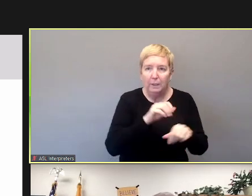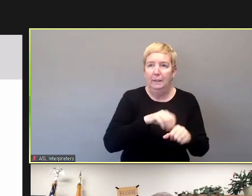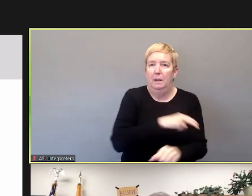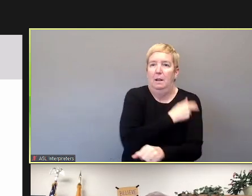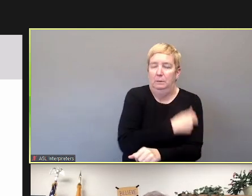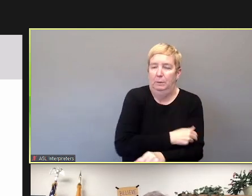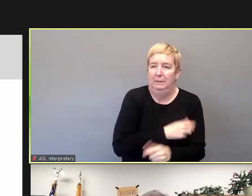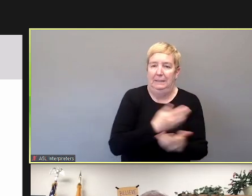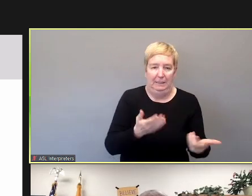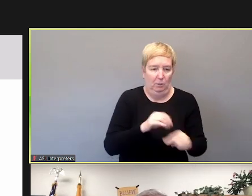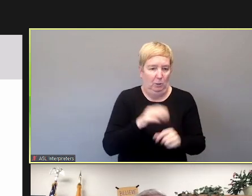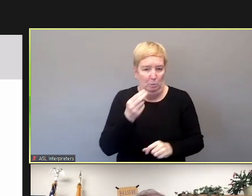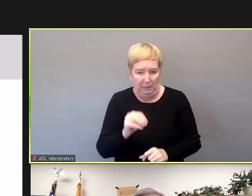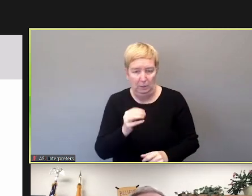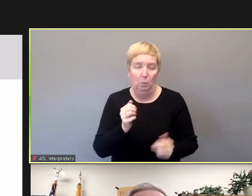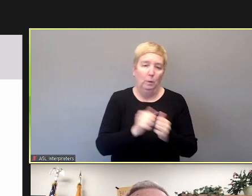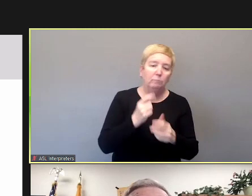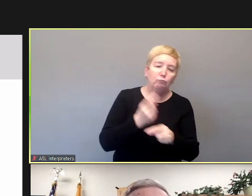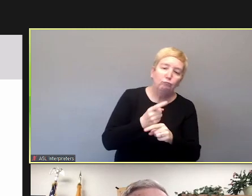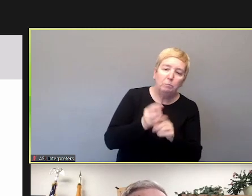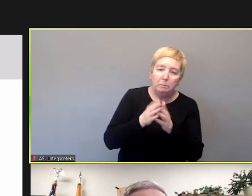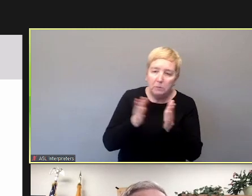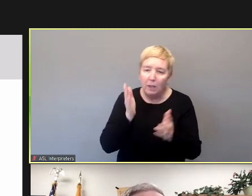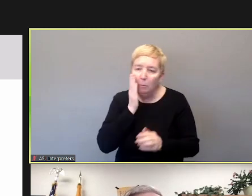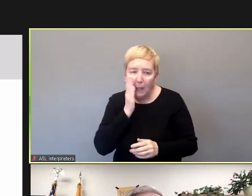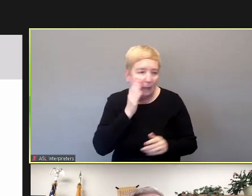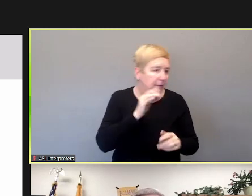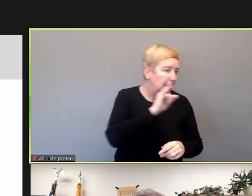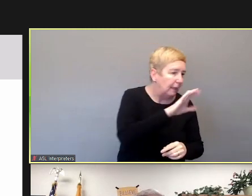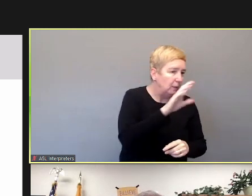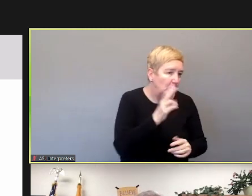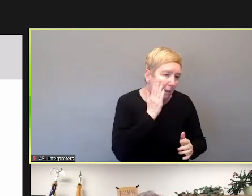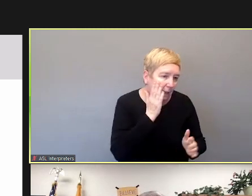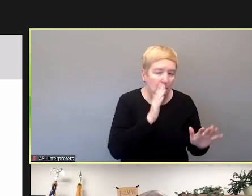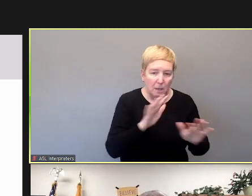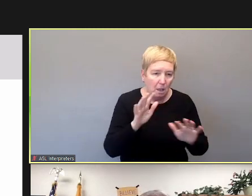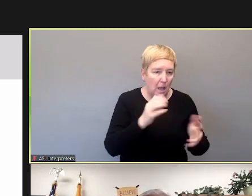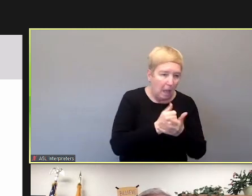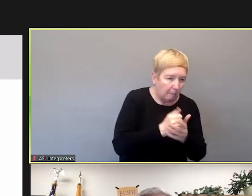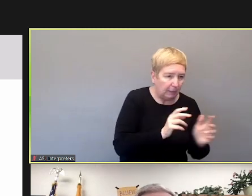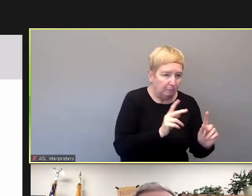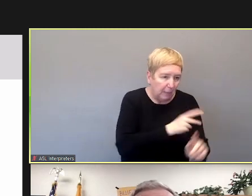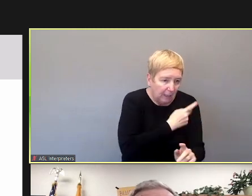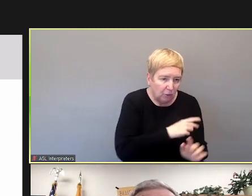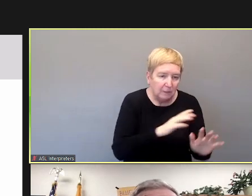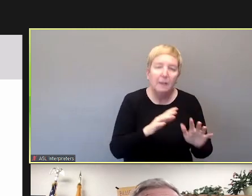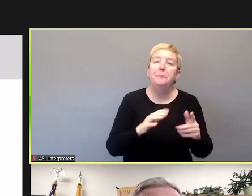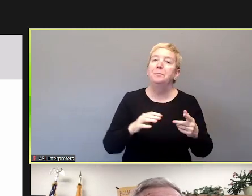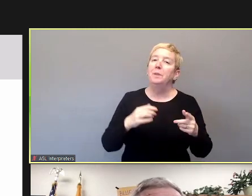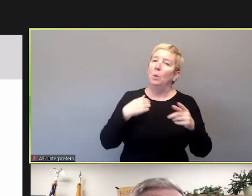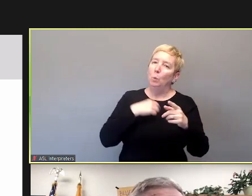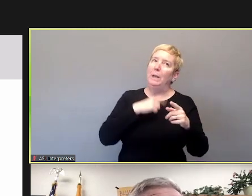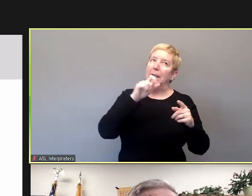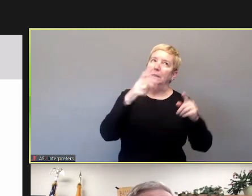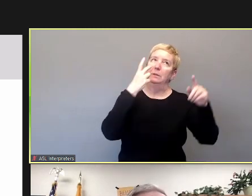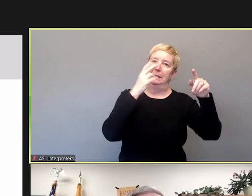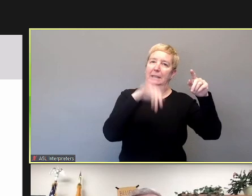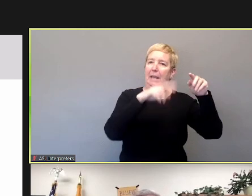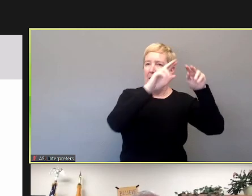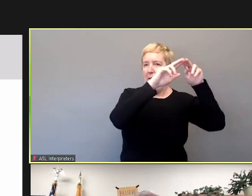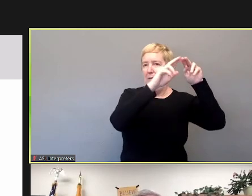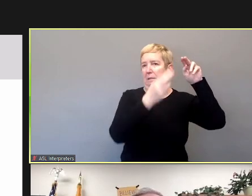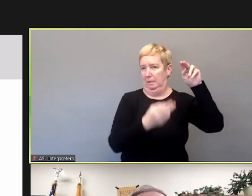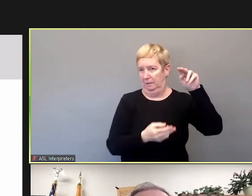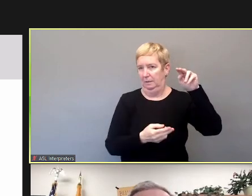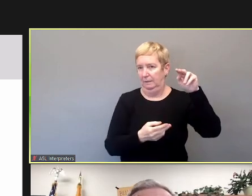open and able to care for patients. And we need to see some softening of this metric you see here,